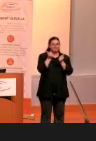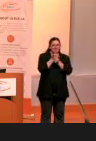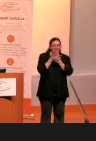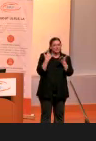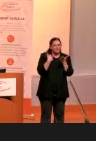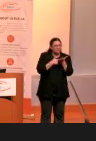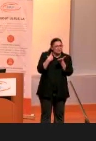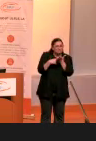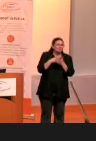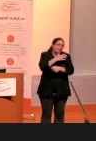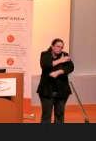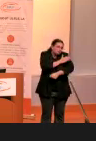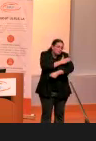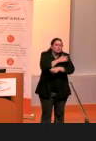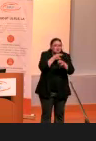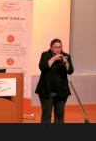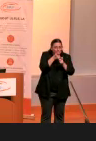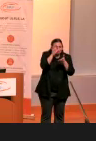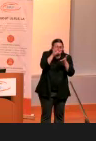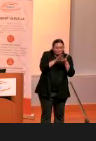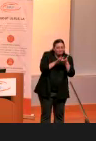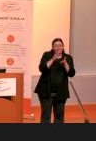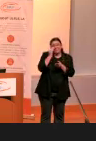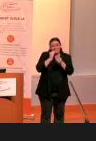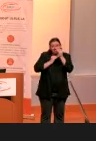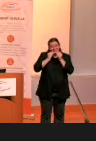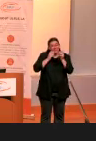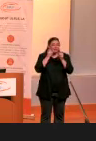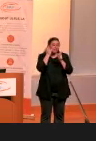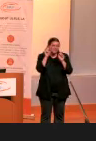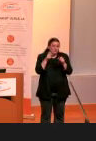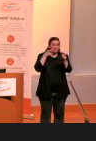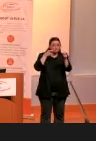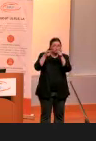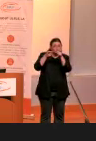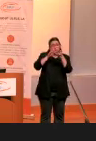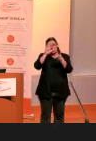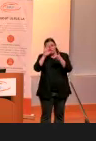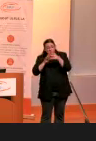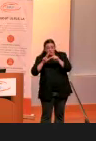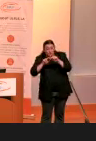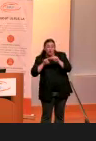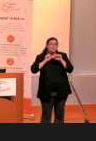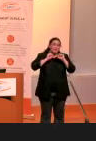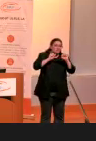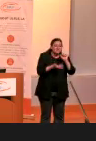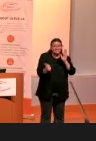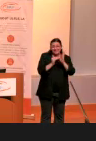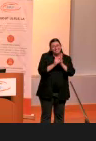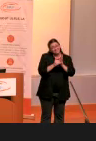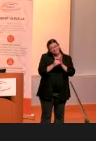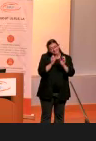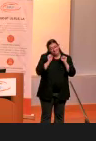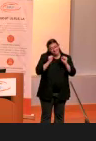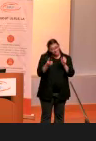we talked about, like blood pressure, any diet control that you can implement. Exercising, again, is hard, but